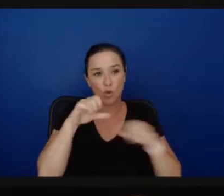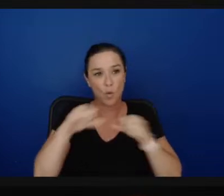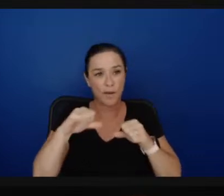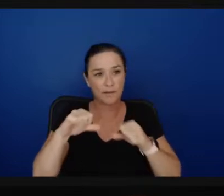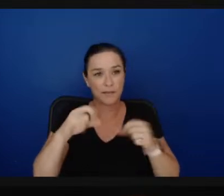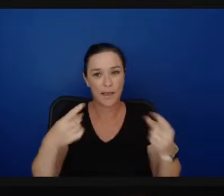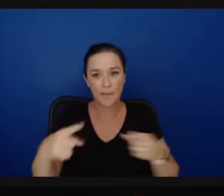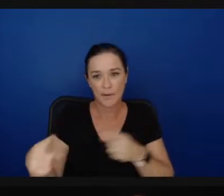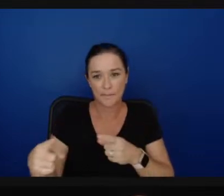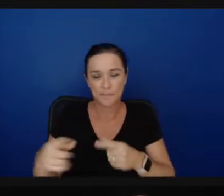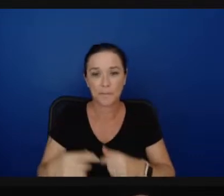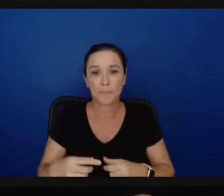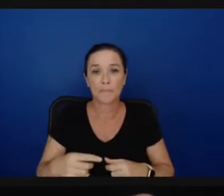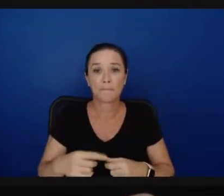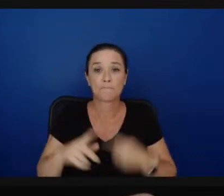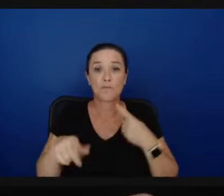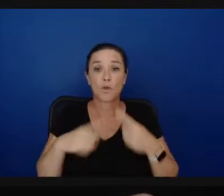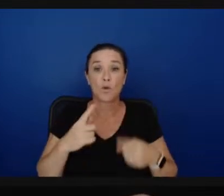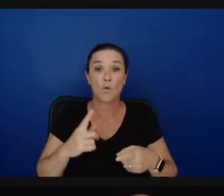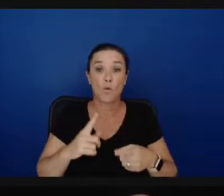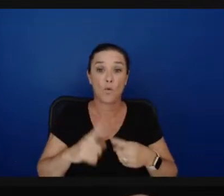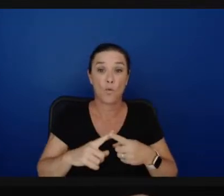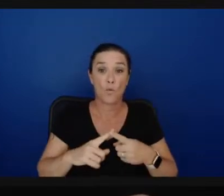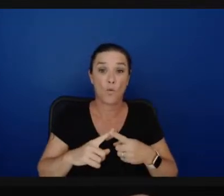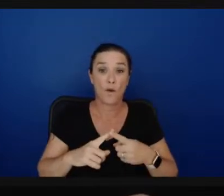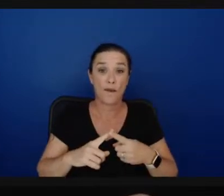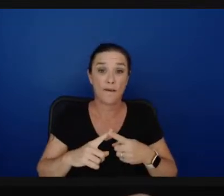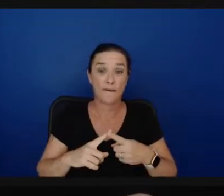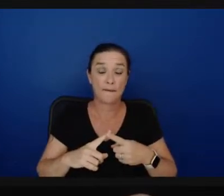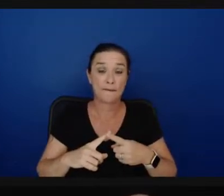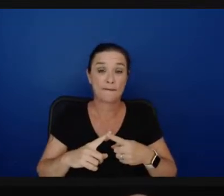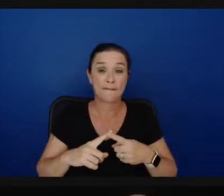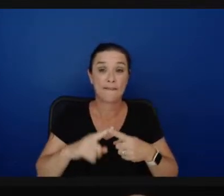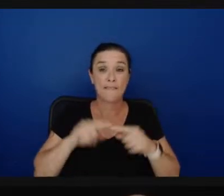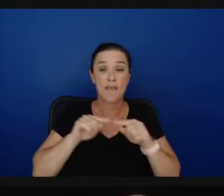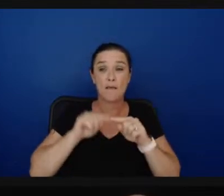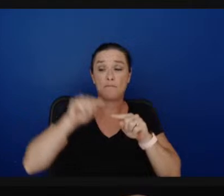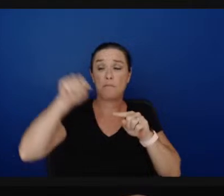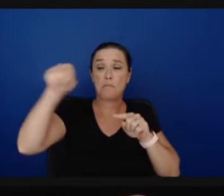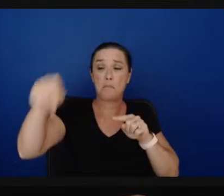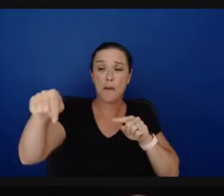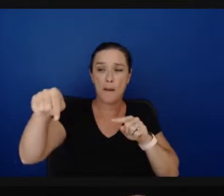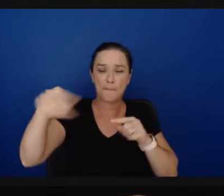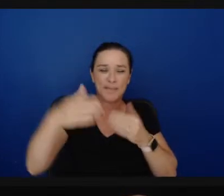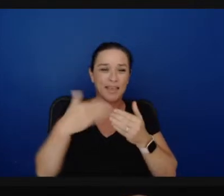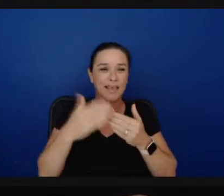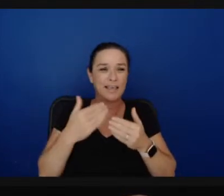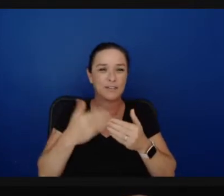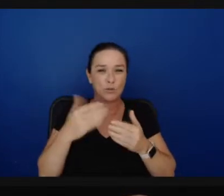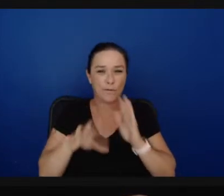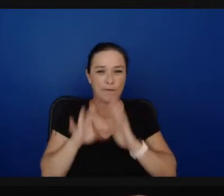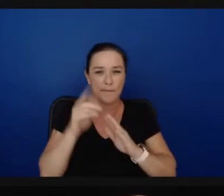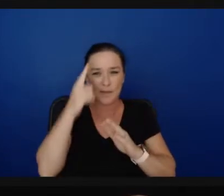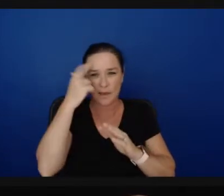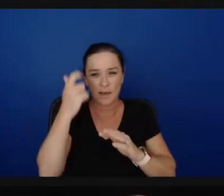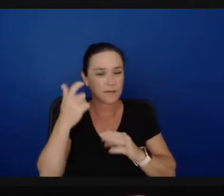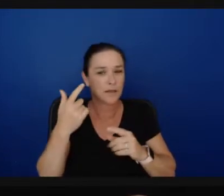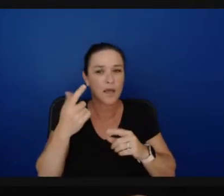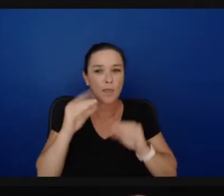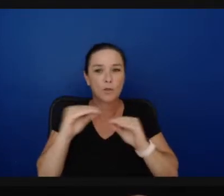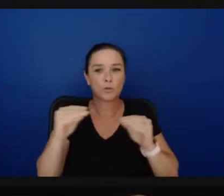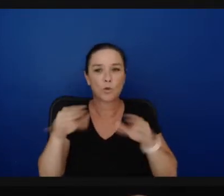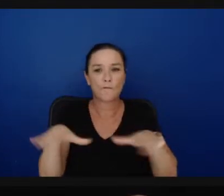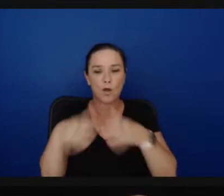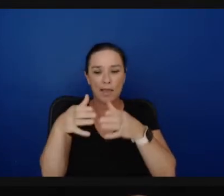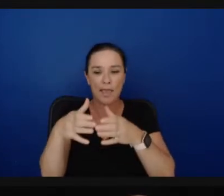they're offshore, they're easier to detect because there's not any volcano causing those kind of earthquakes out there. But these can occur under the island